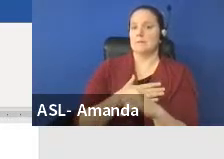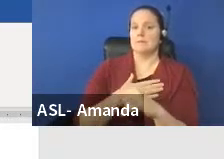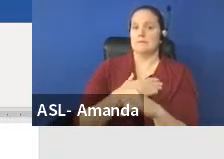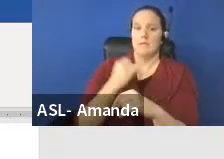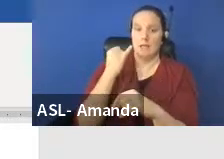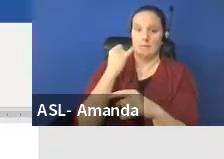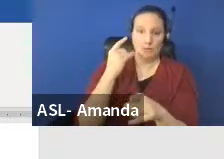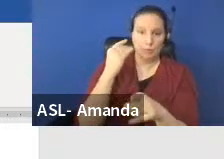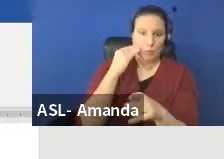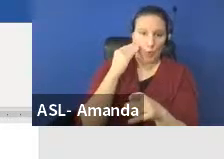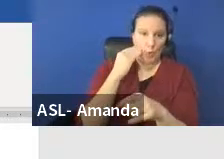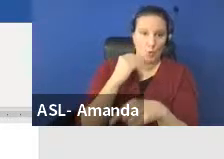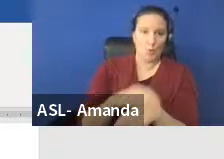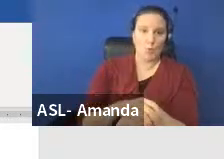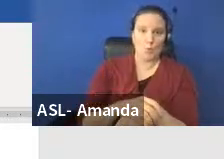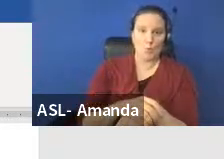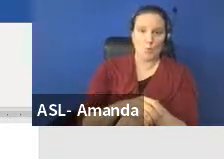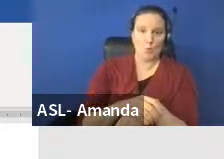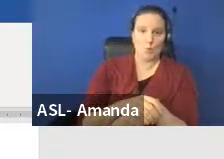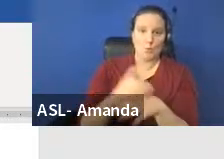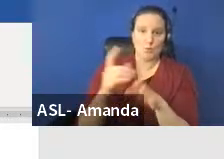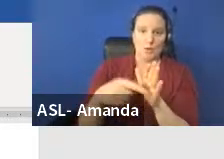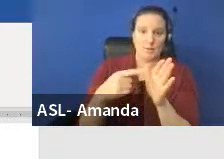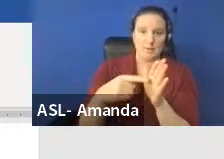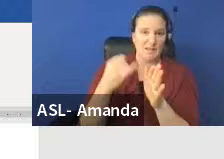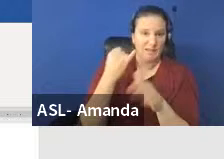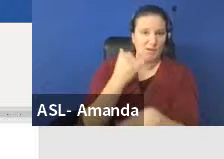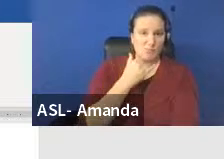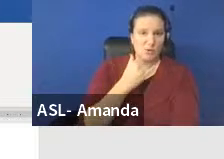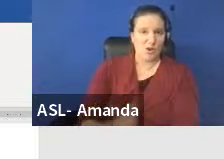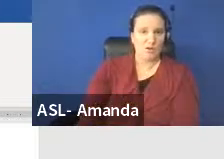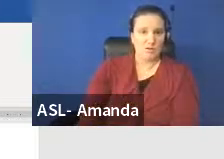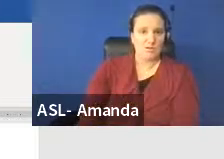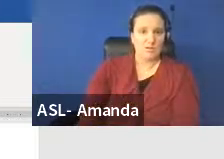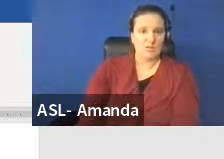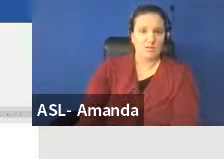folks know, correct me if I'm wrong.